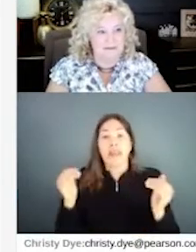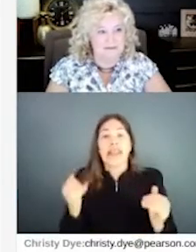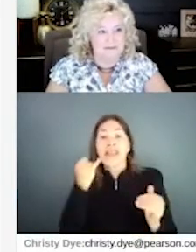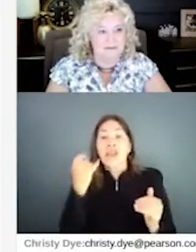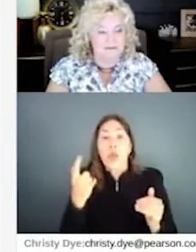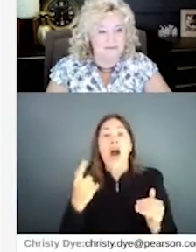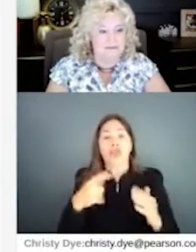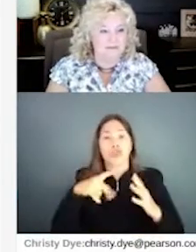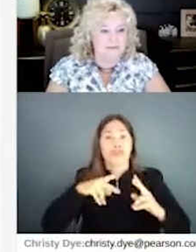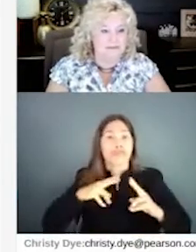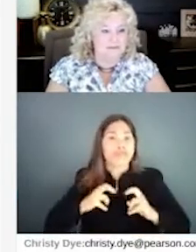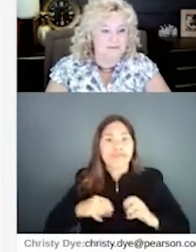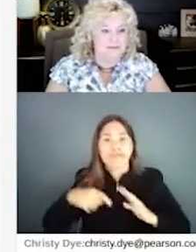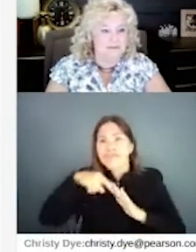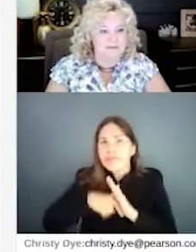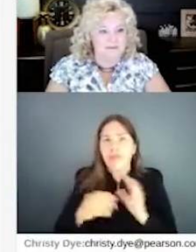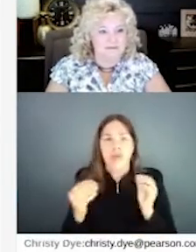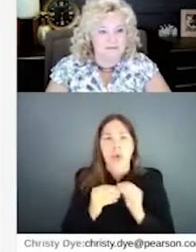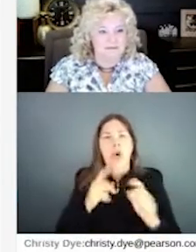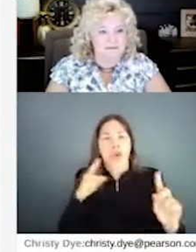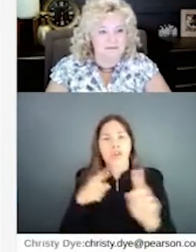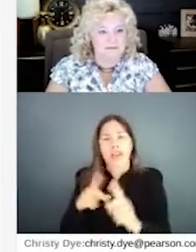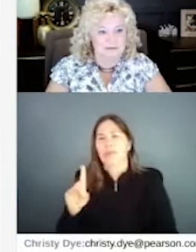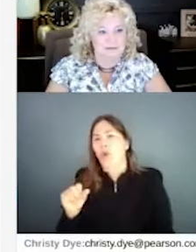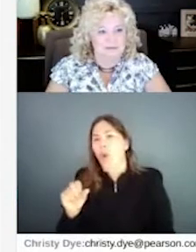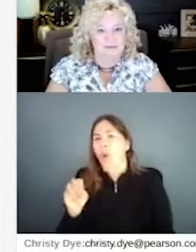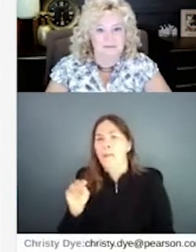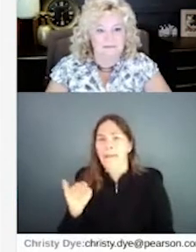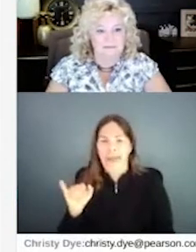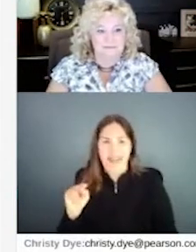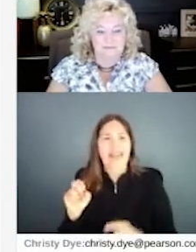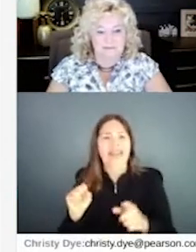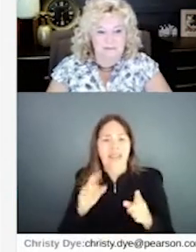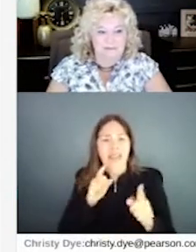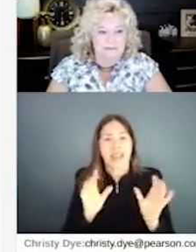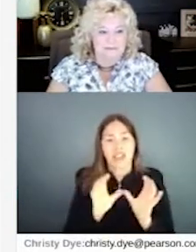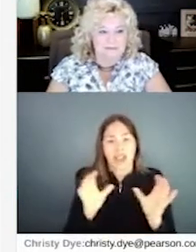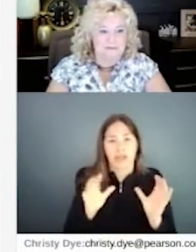more to those objective domains, you can hit our website, certiport.com/ODS,